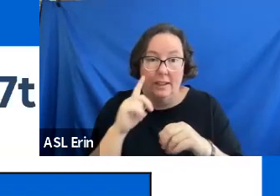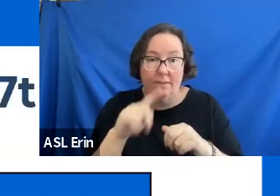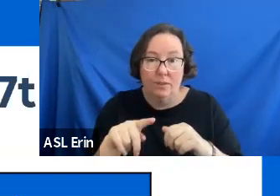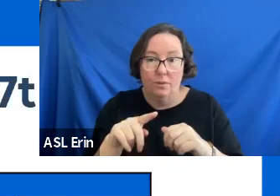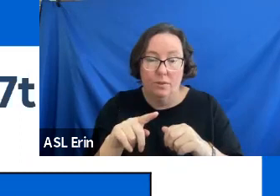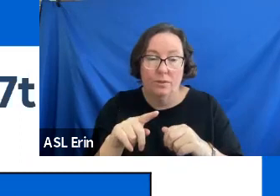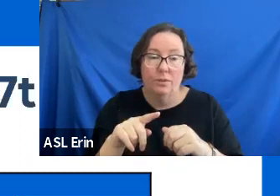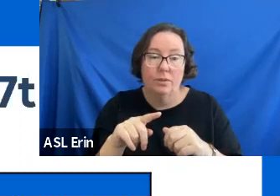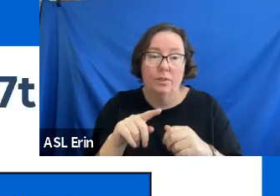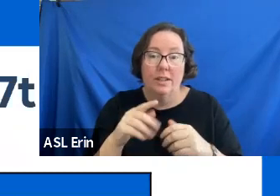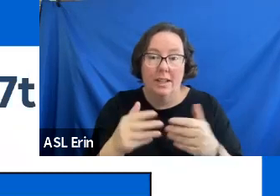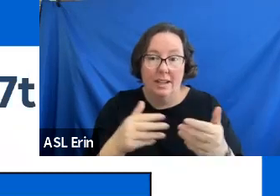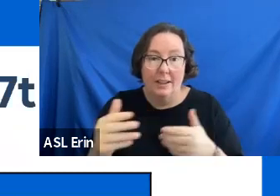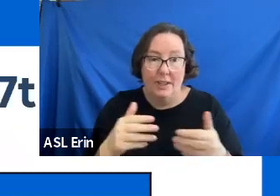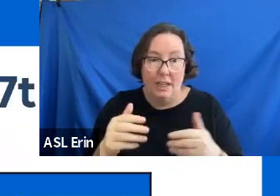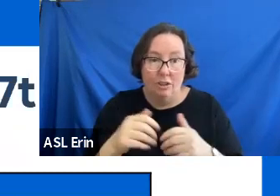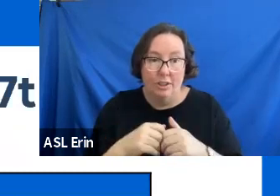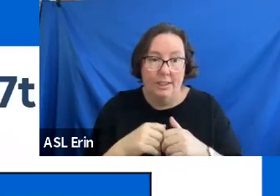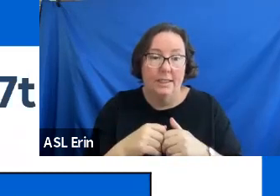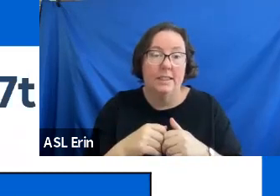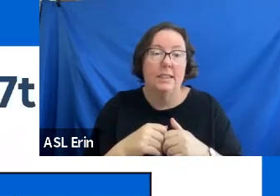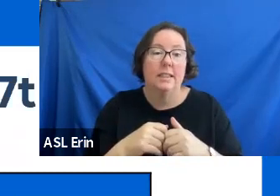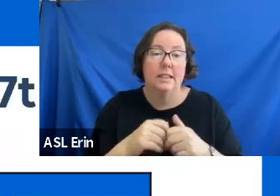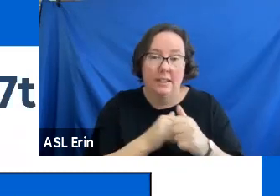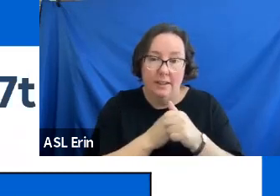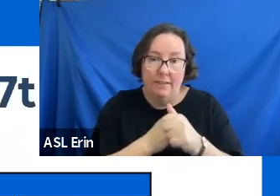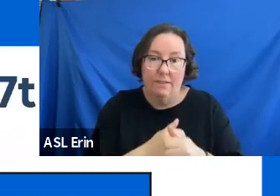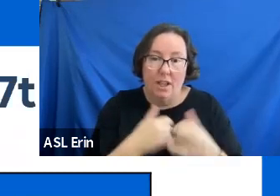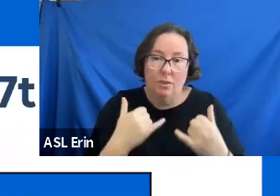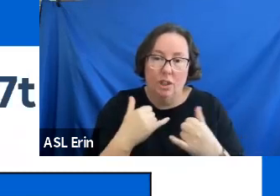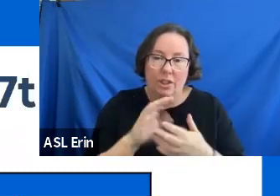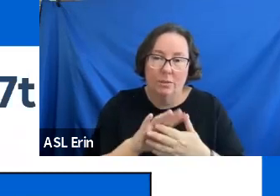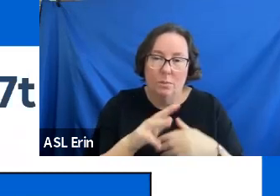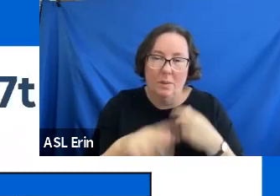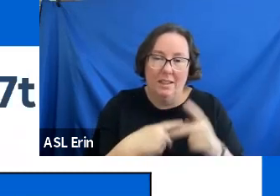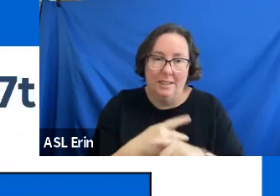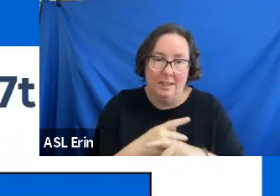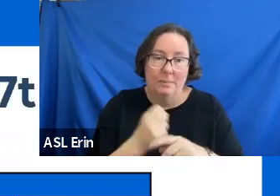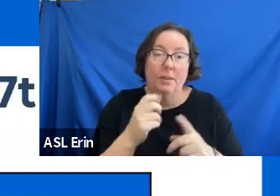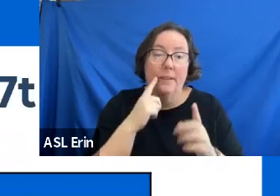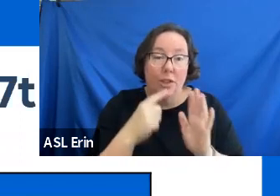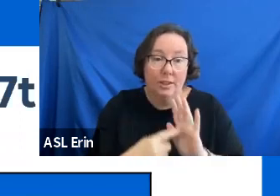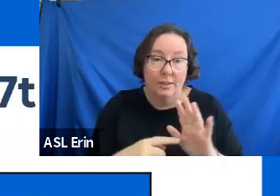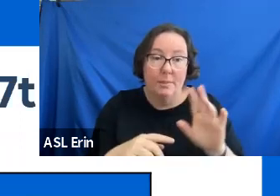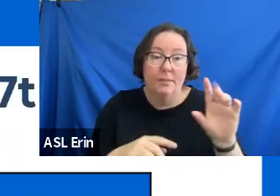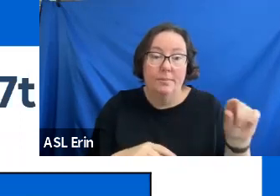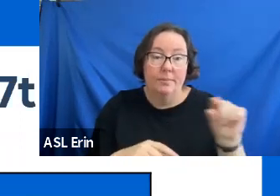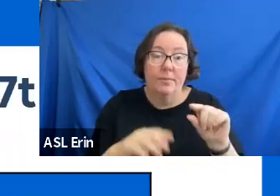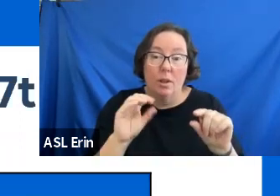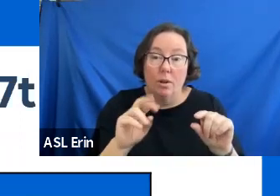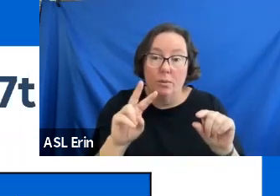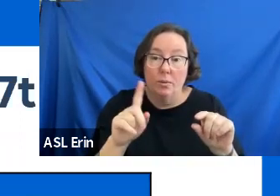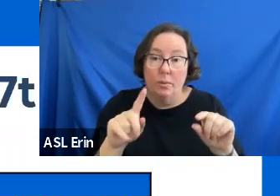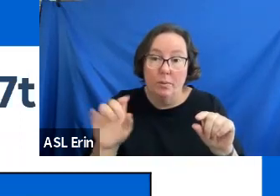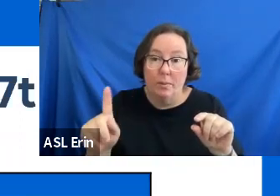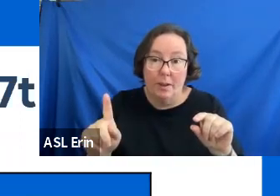of invitations by their current school type. So for example, in 02111, the